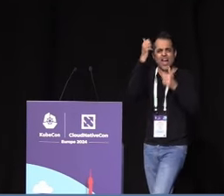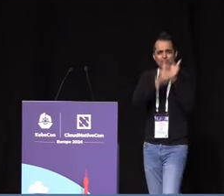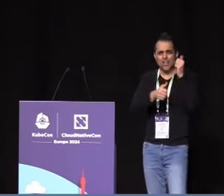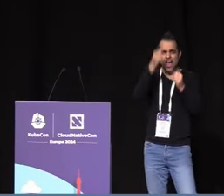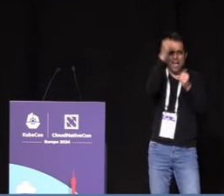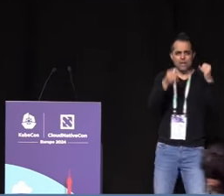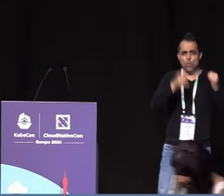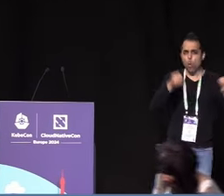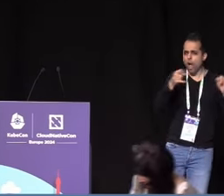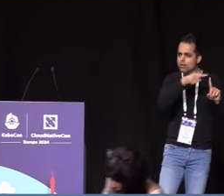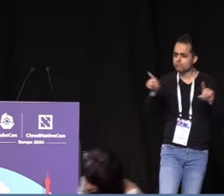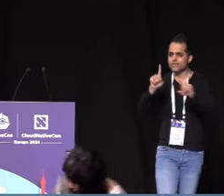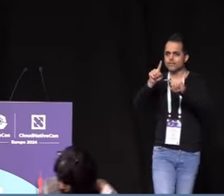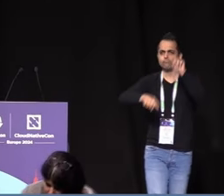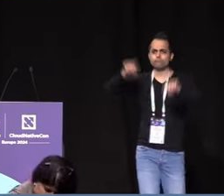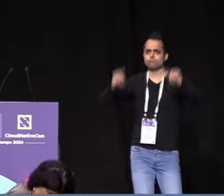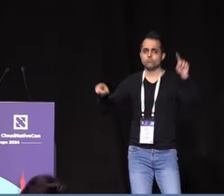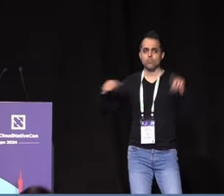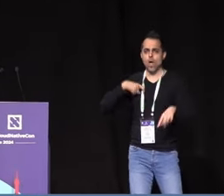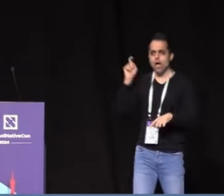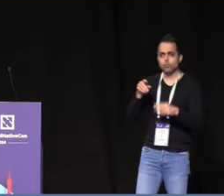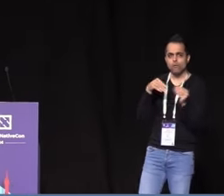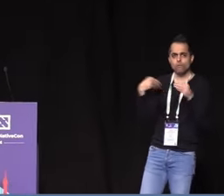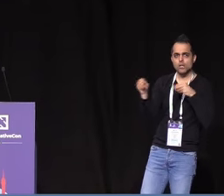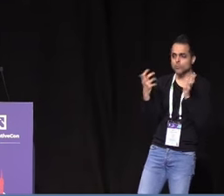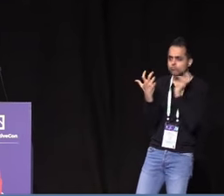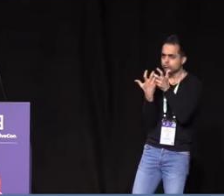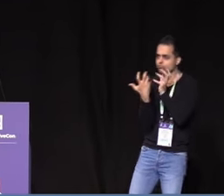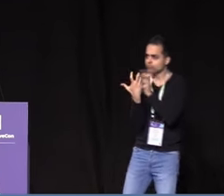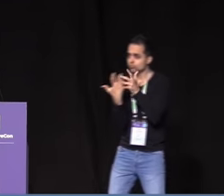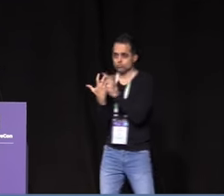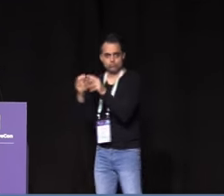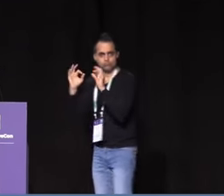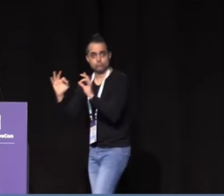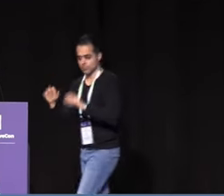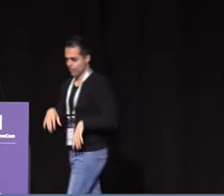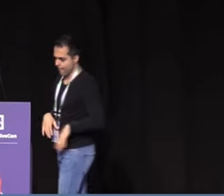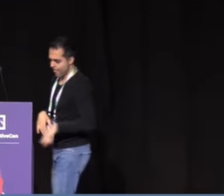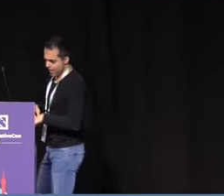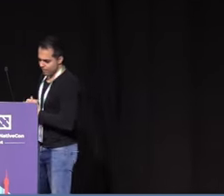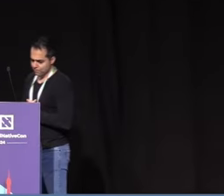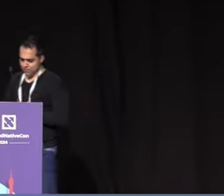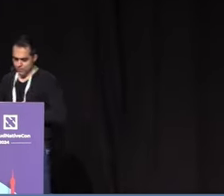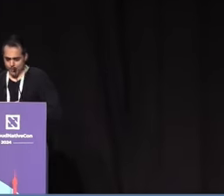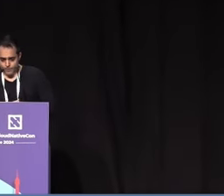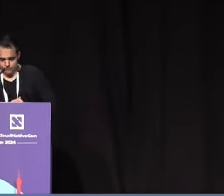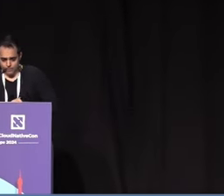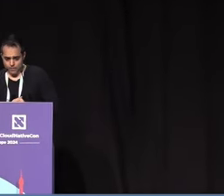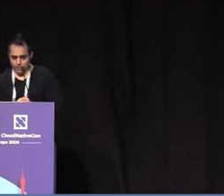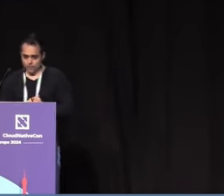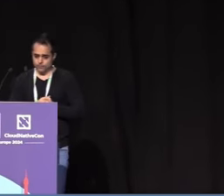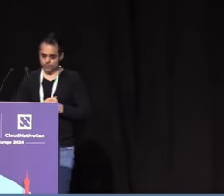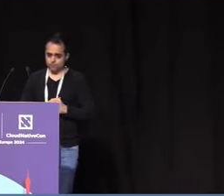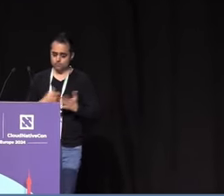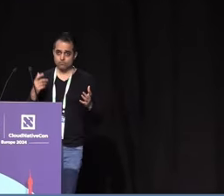This also takes a lot of flexibility, and it's important to accommodate the specific